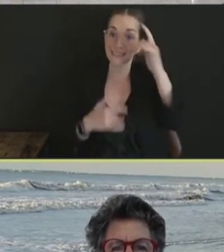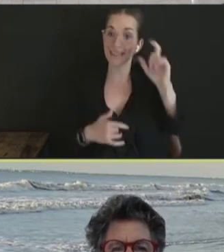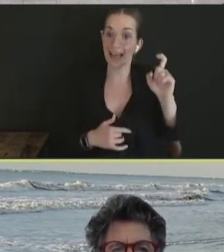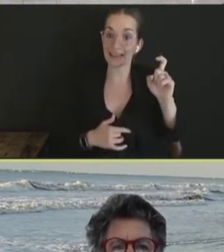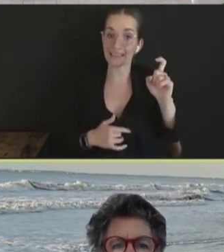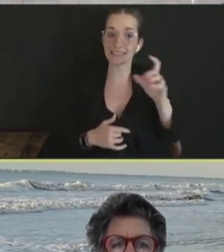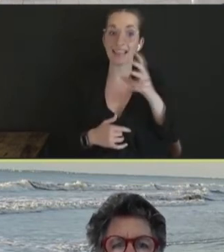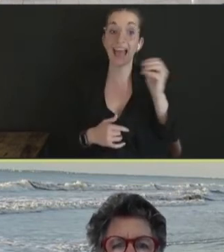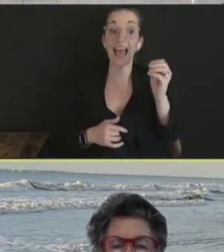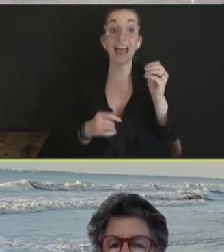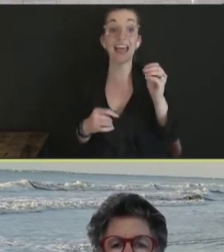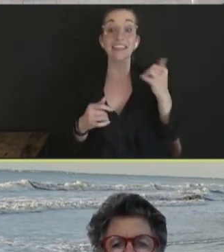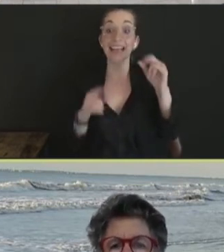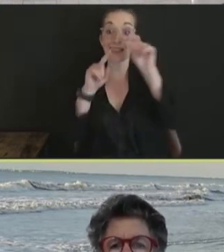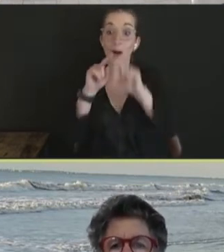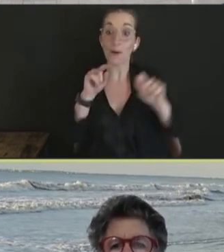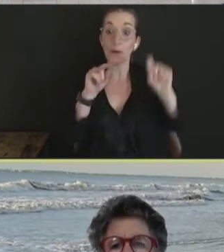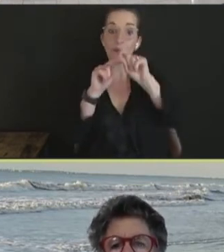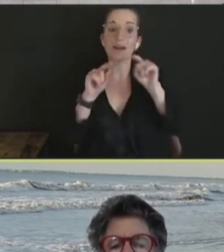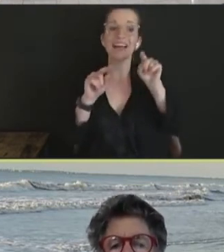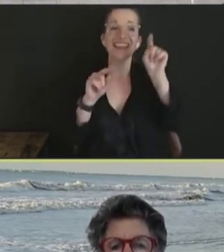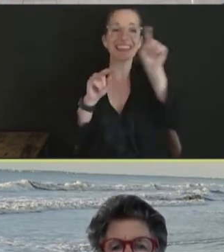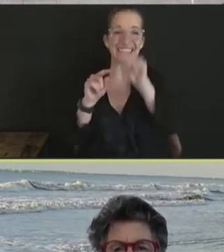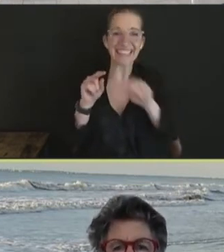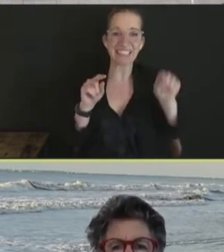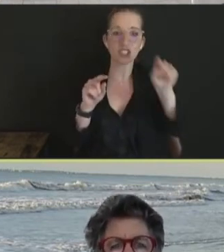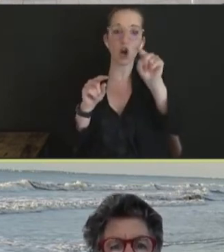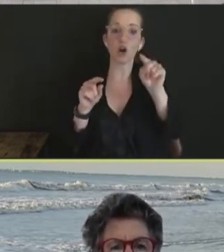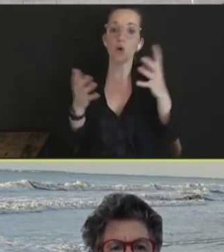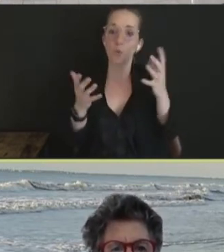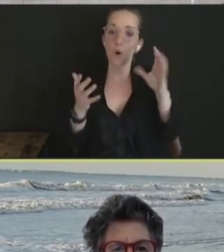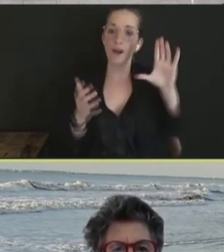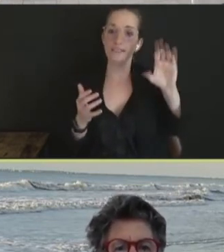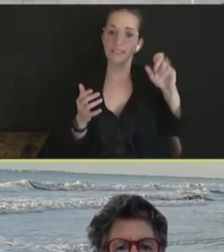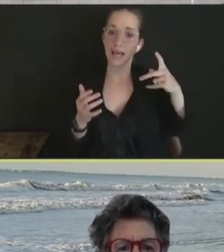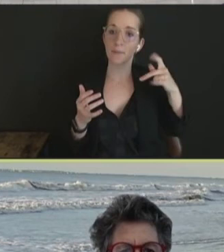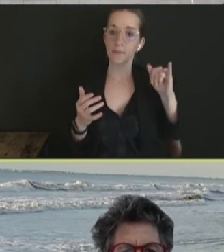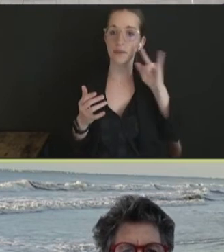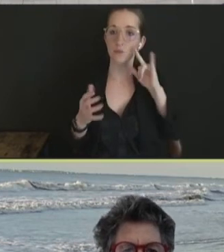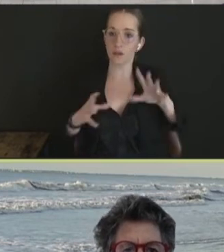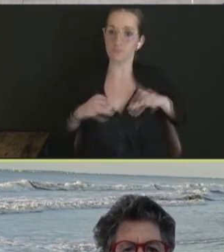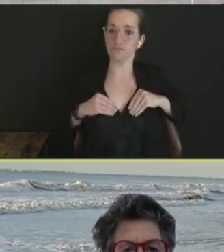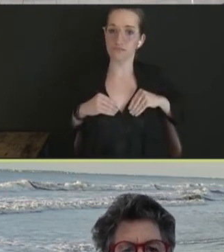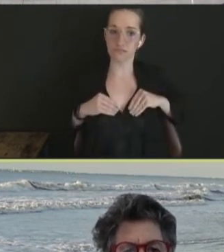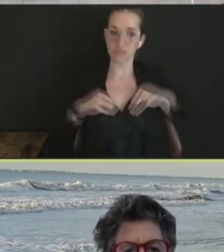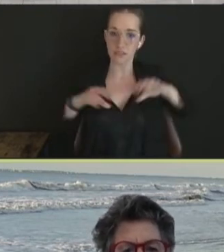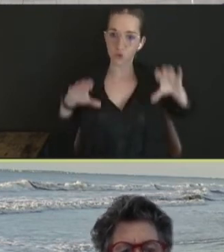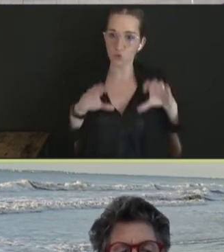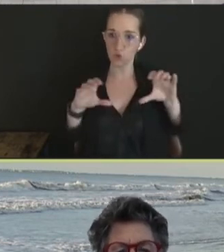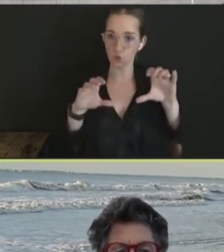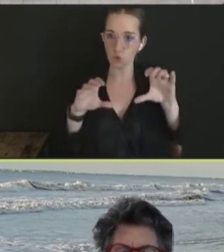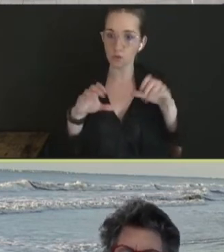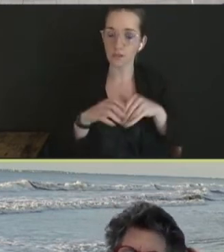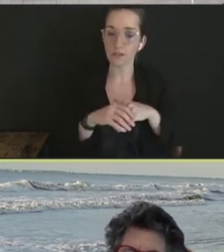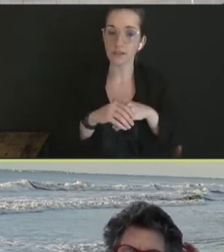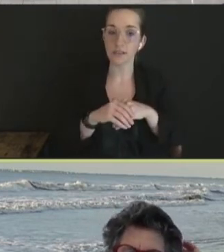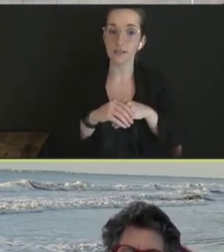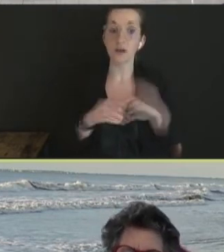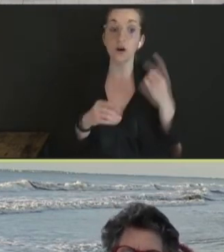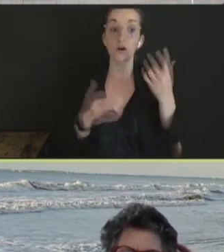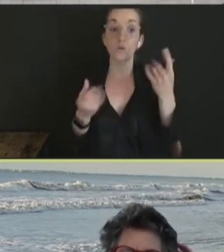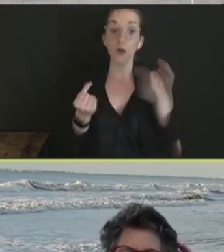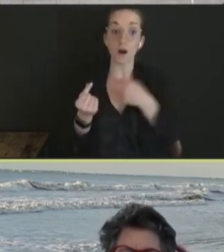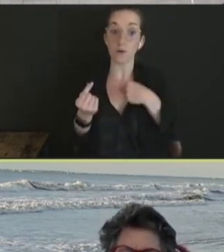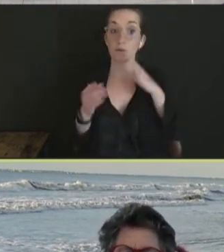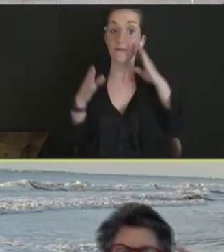see CEPI taking on. And the one we're going to focus on today, obviously, is about